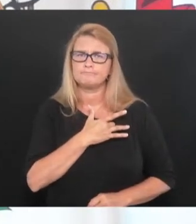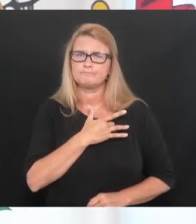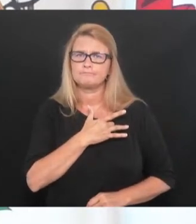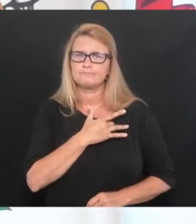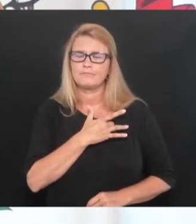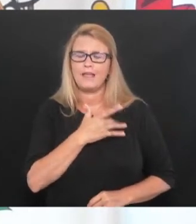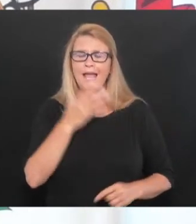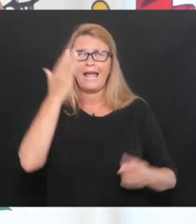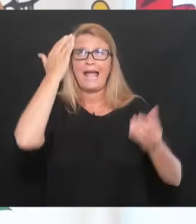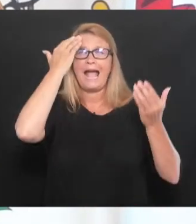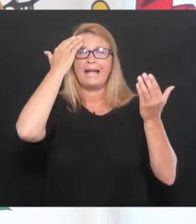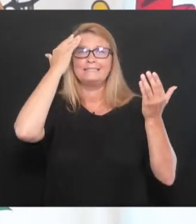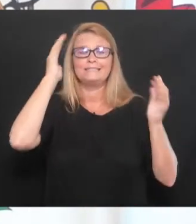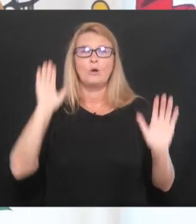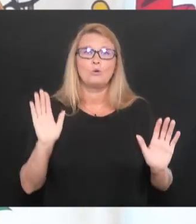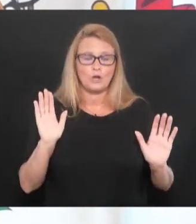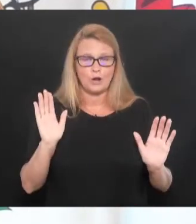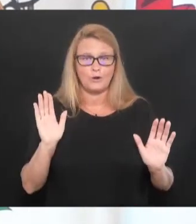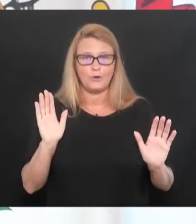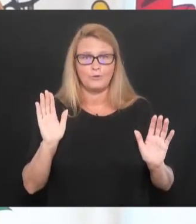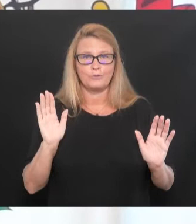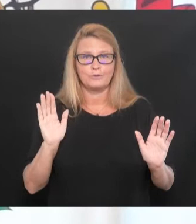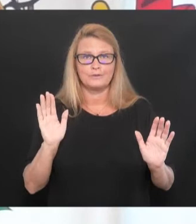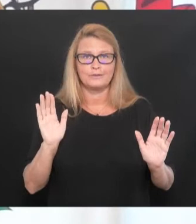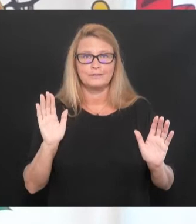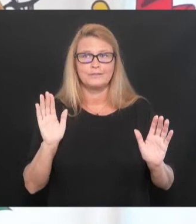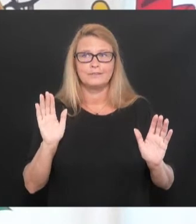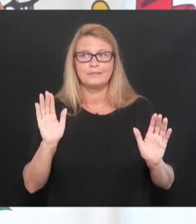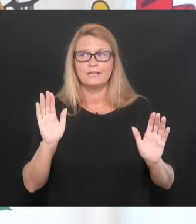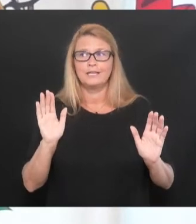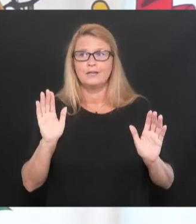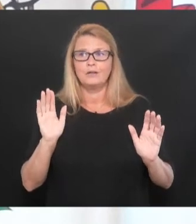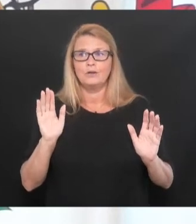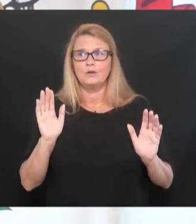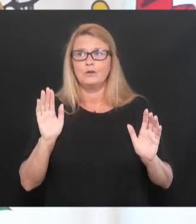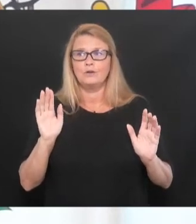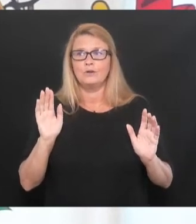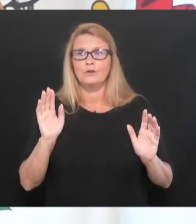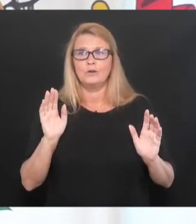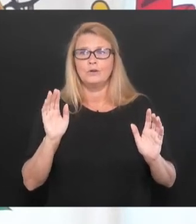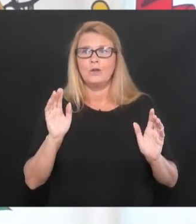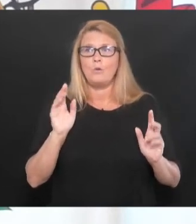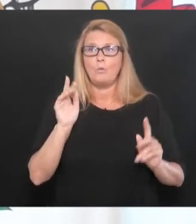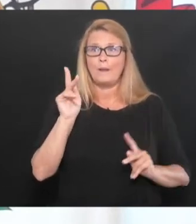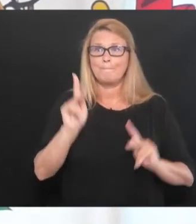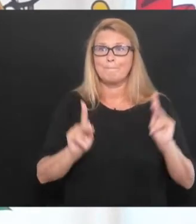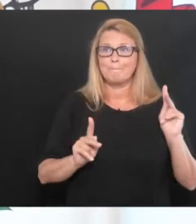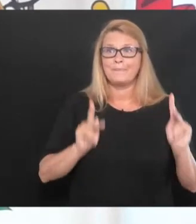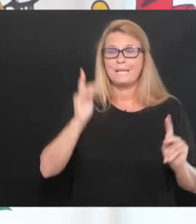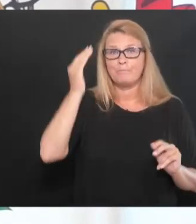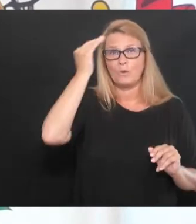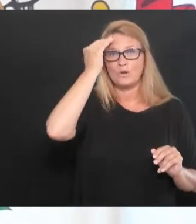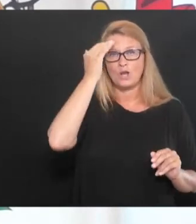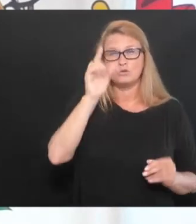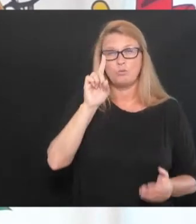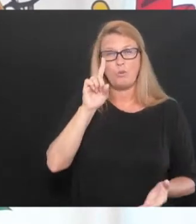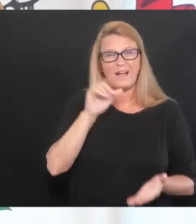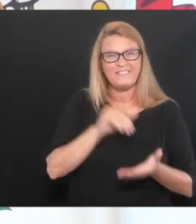how, when somebody's telling you that this thing could be, you could have 1,000